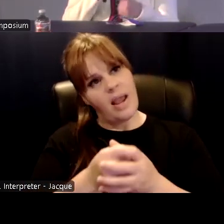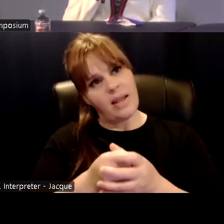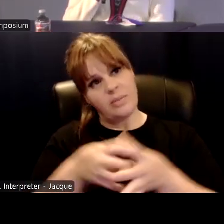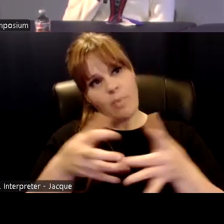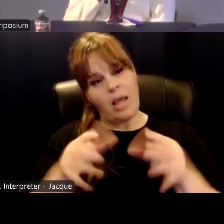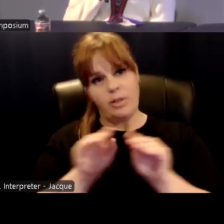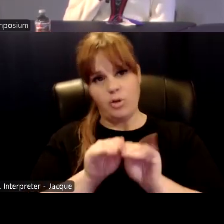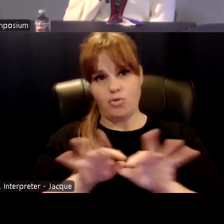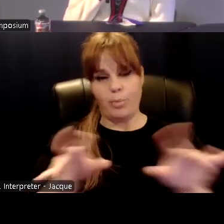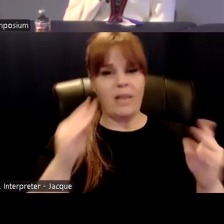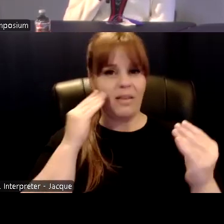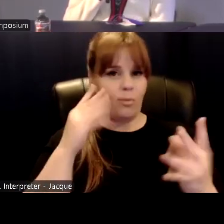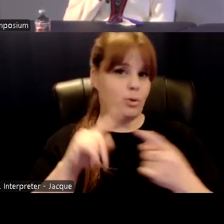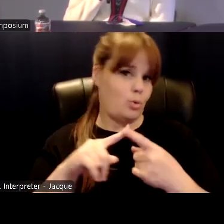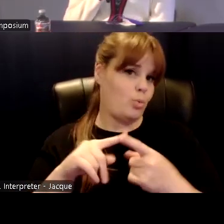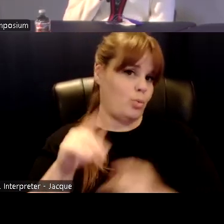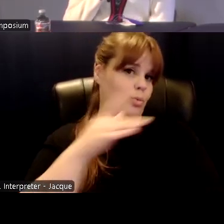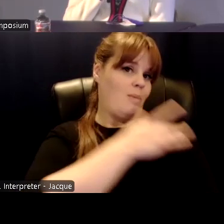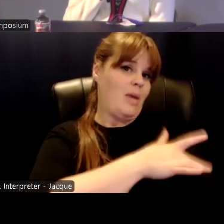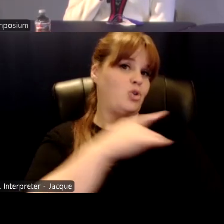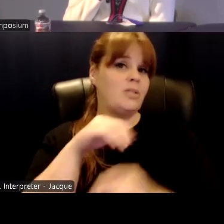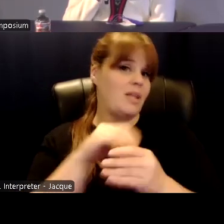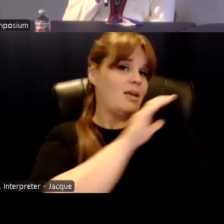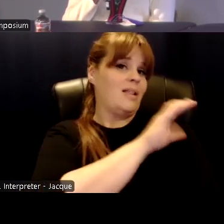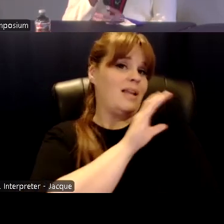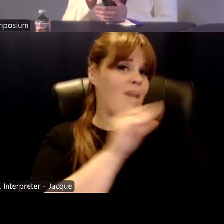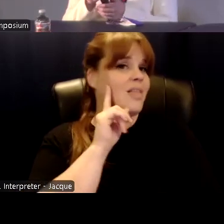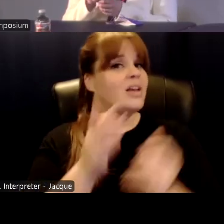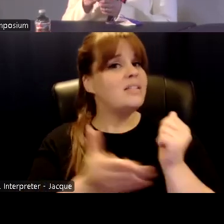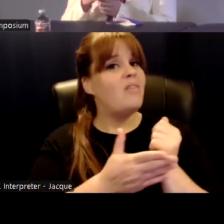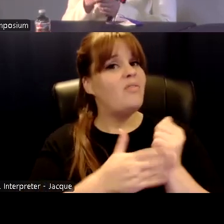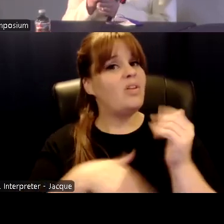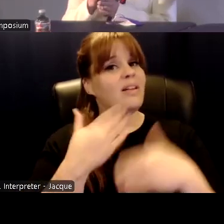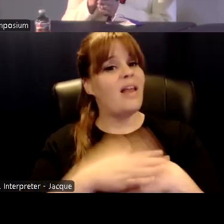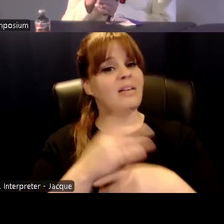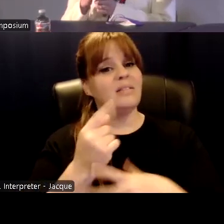distributing that information to patients in this clinic would be a very helpful next step.